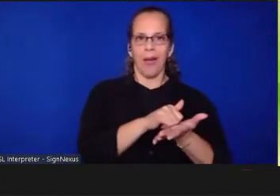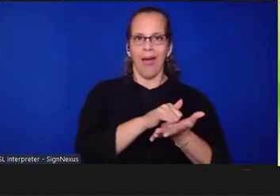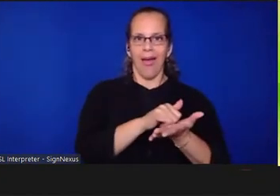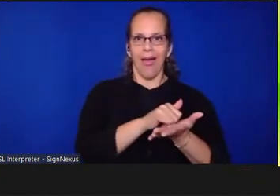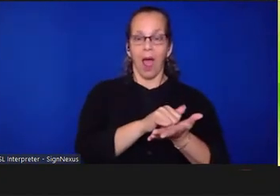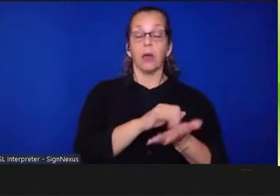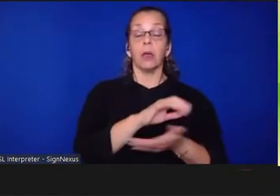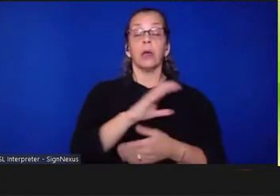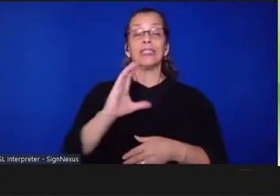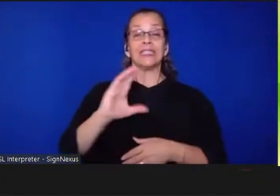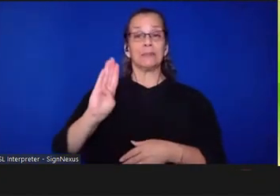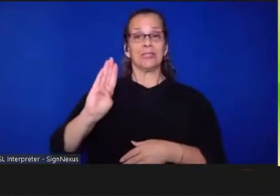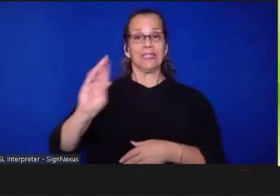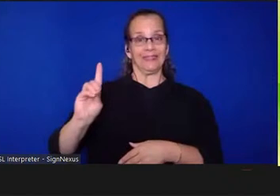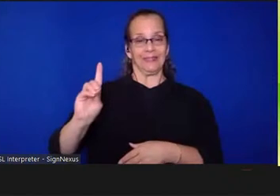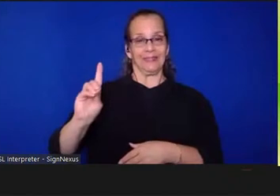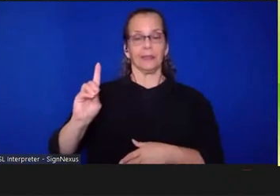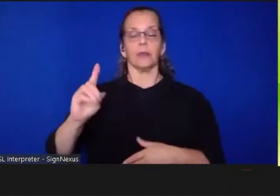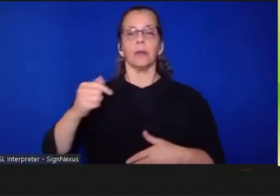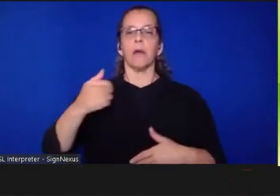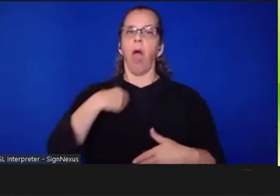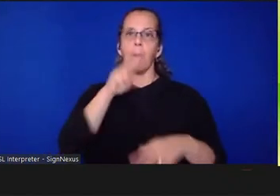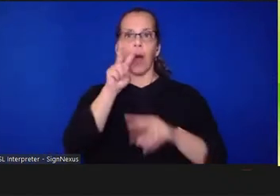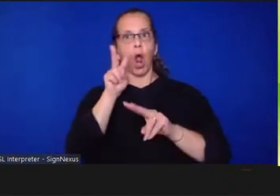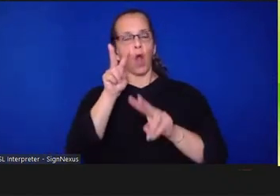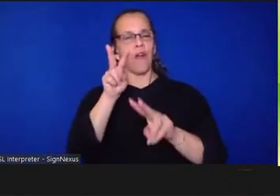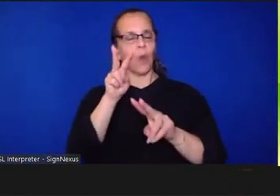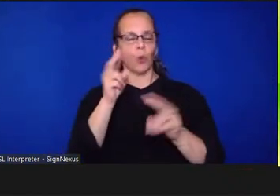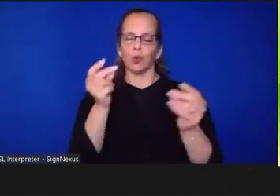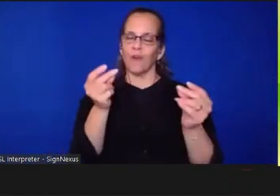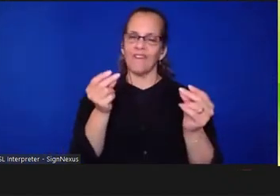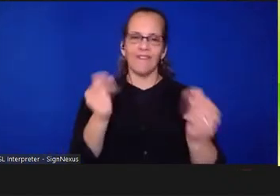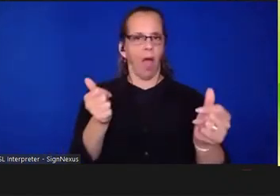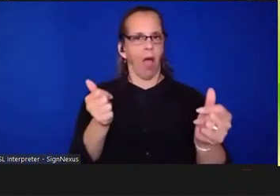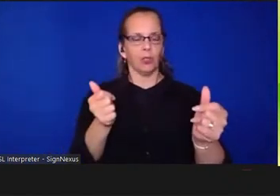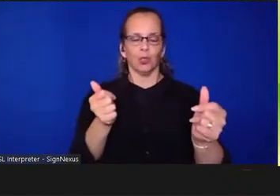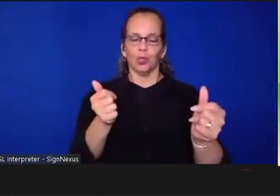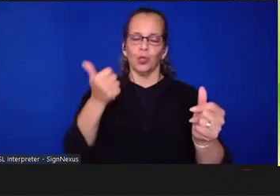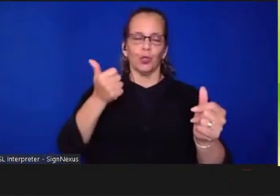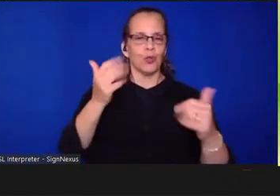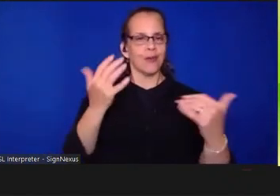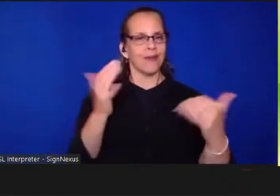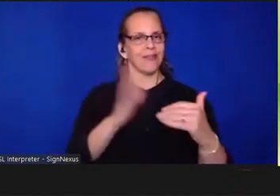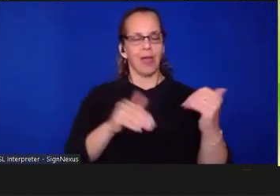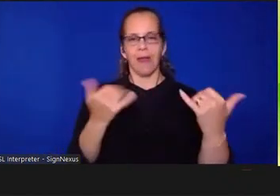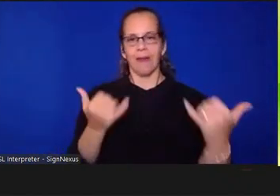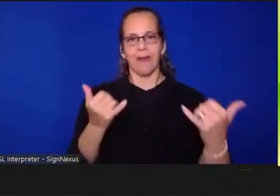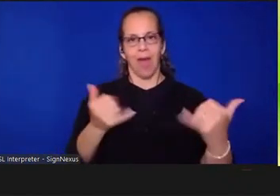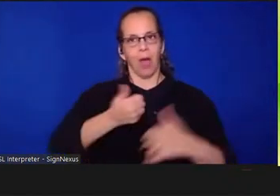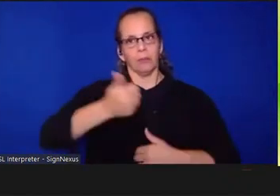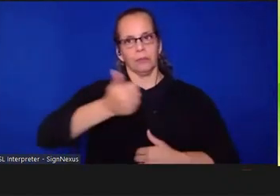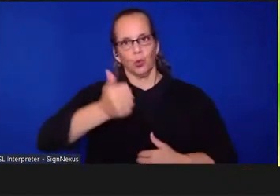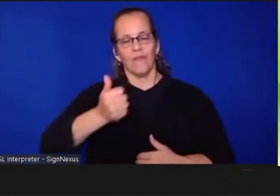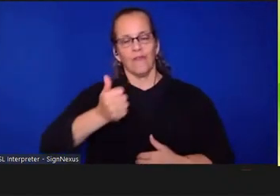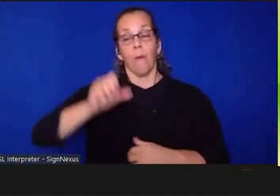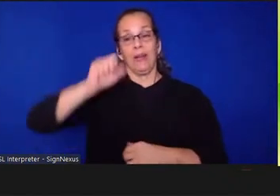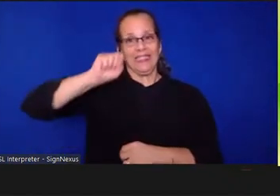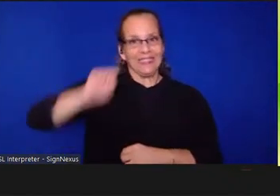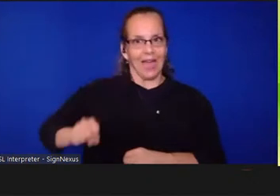business district I'm looking forward to a much faster trip into and out of the city to and from the southeast end of